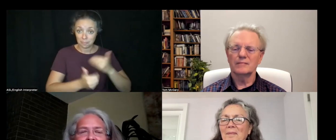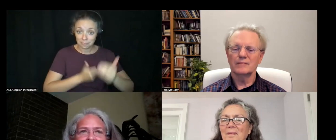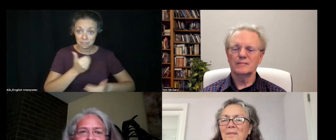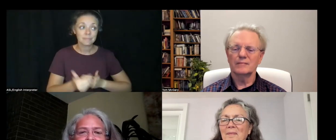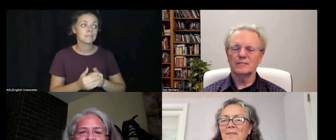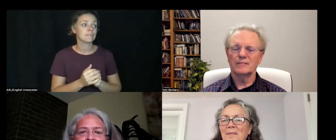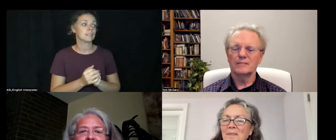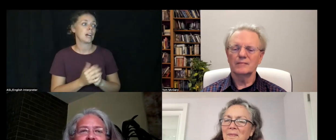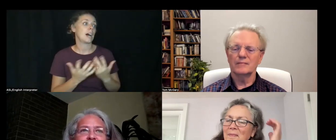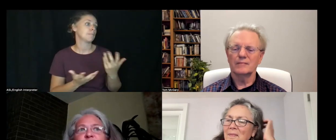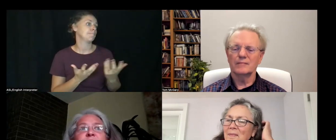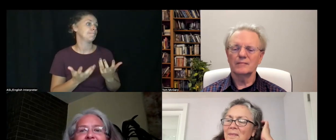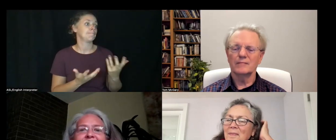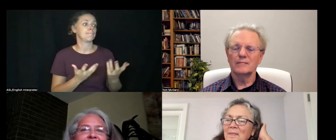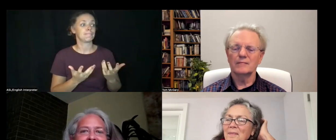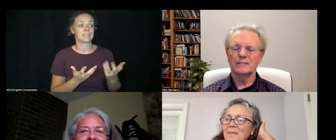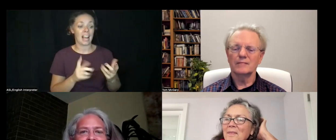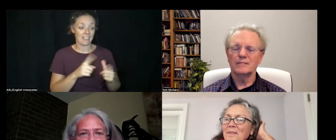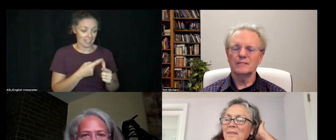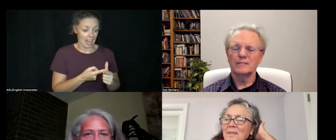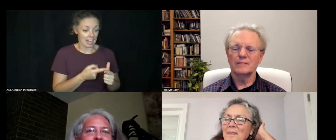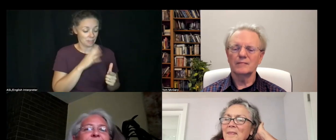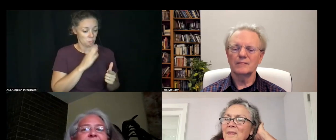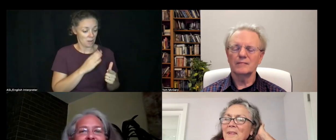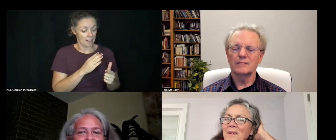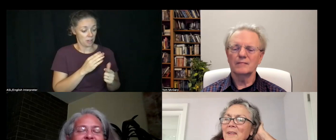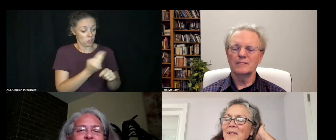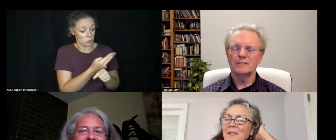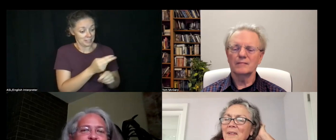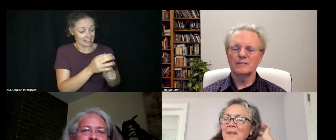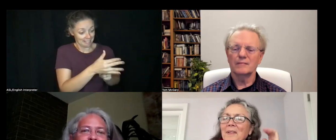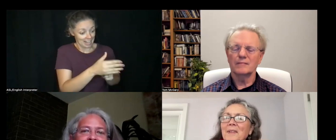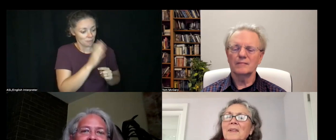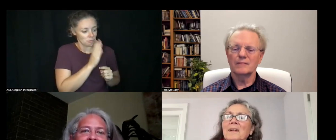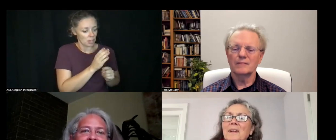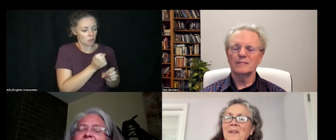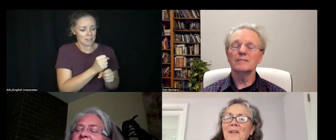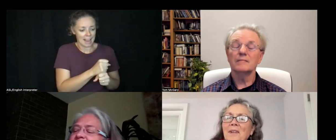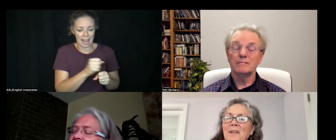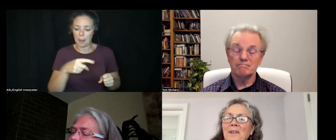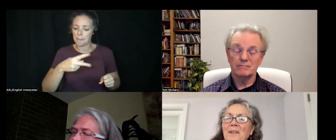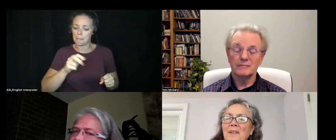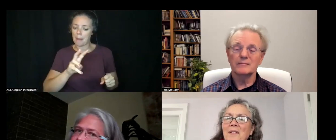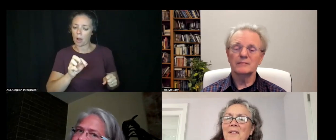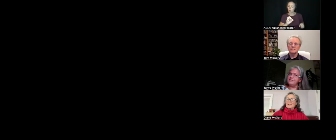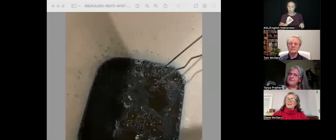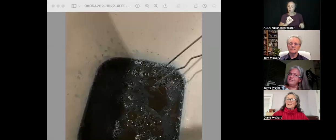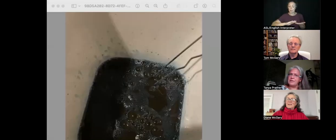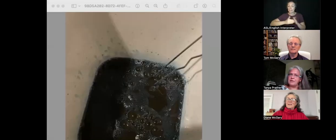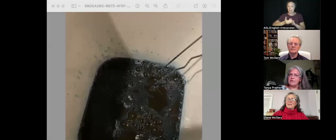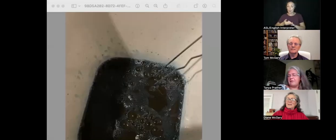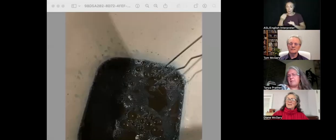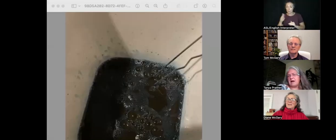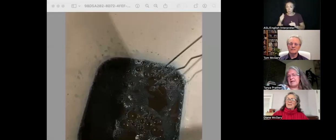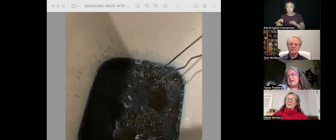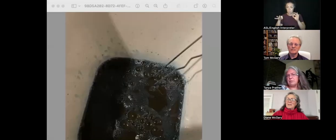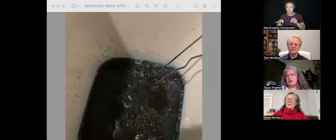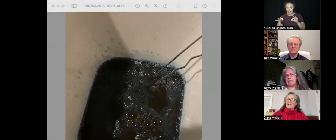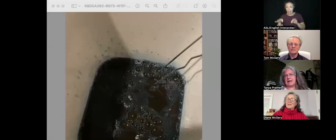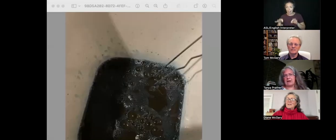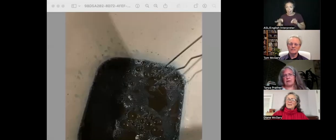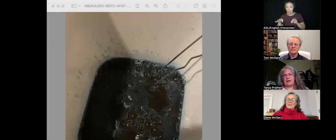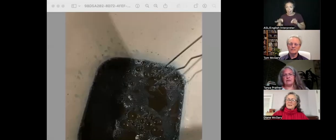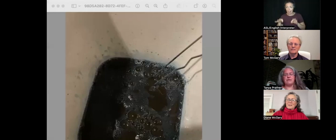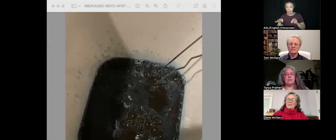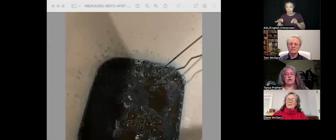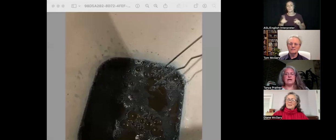creating it into a powder that then becomes this blue dye. It's very different from other, from my eco